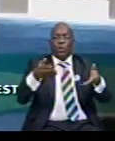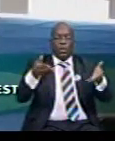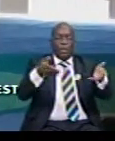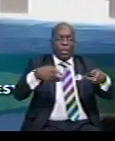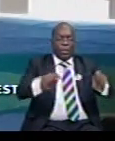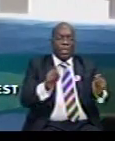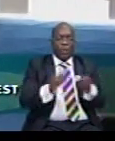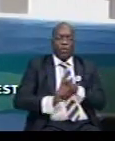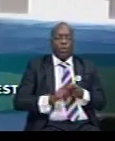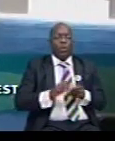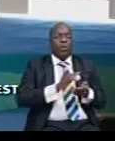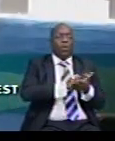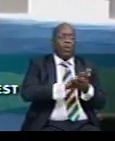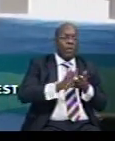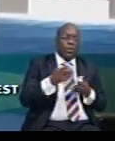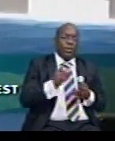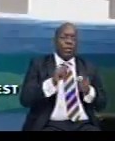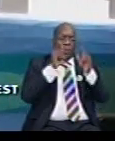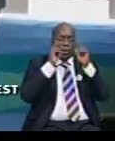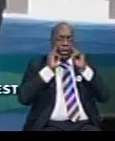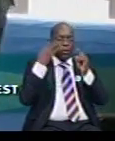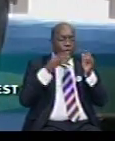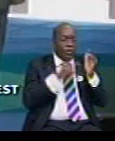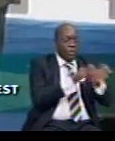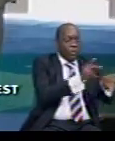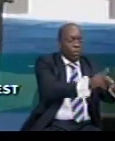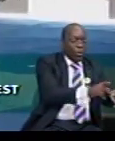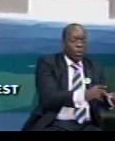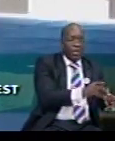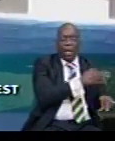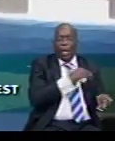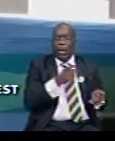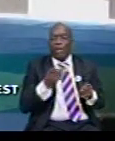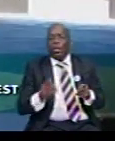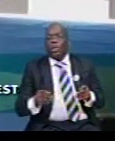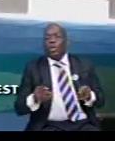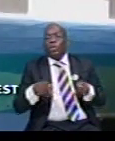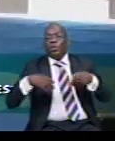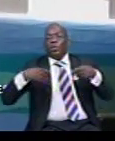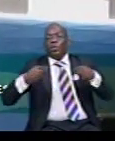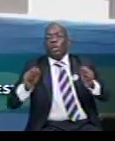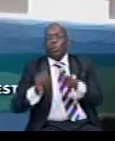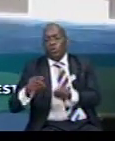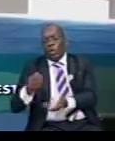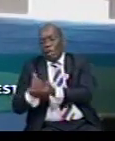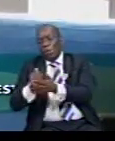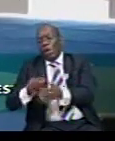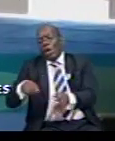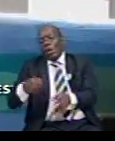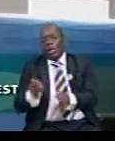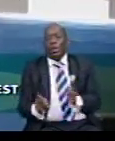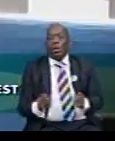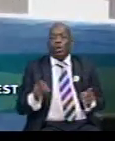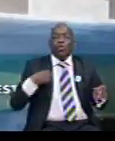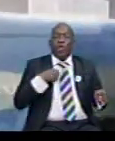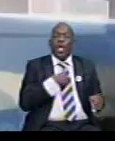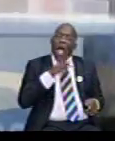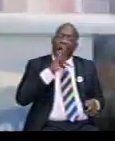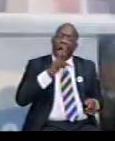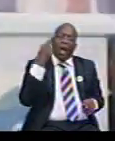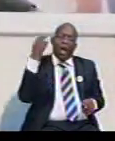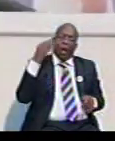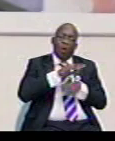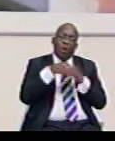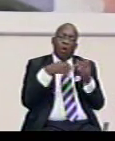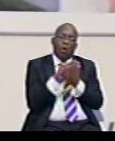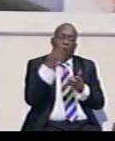and care for the wounds of another one, we're all for the harvest before us. We're endowed